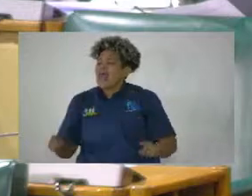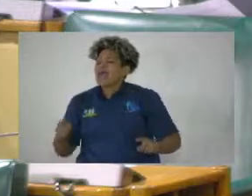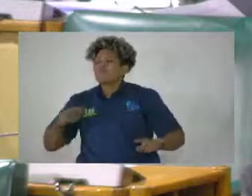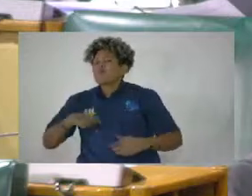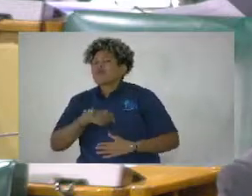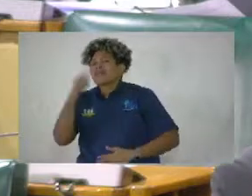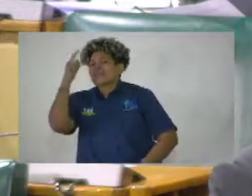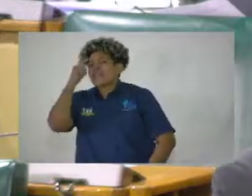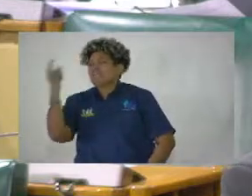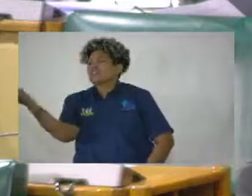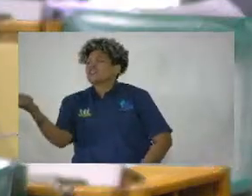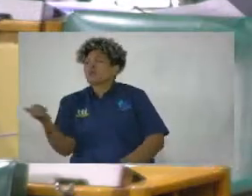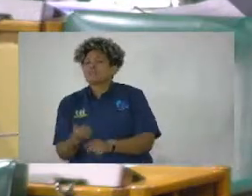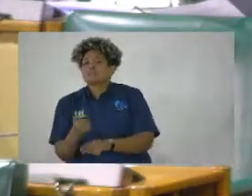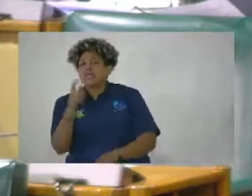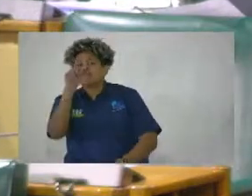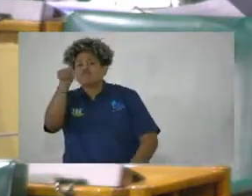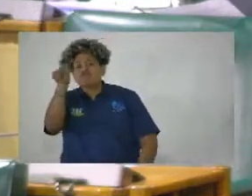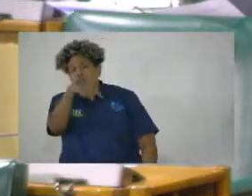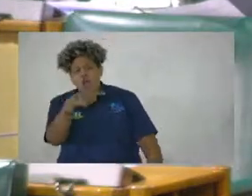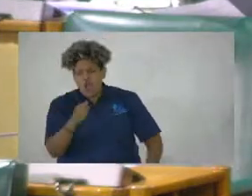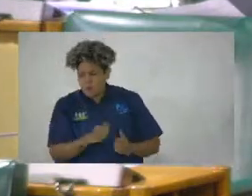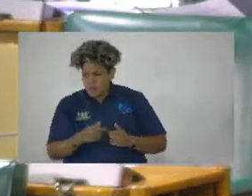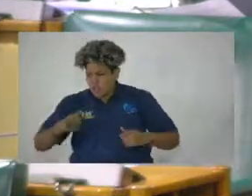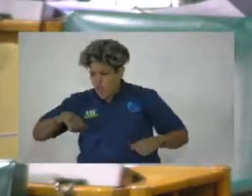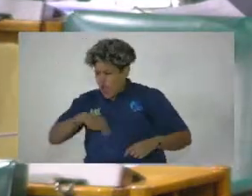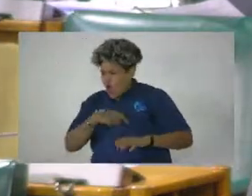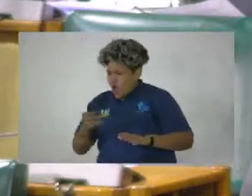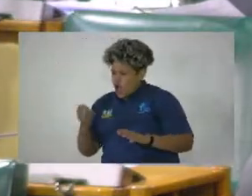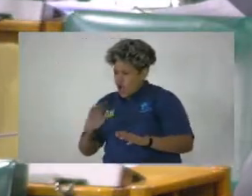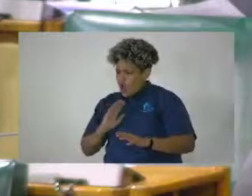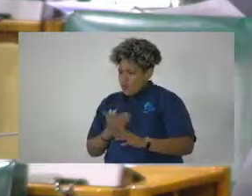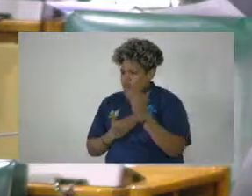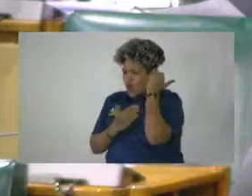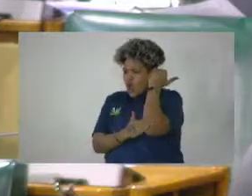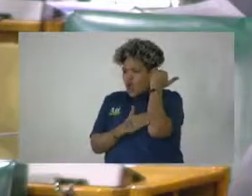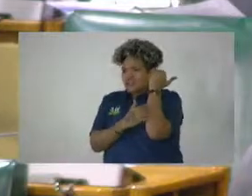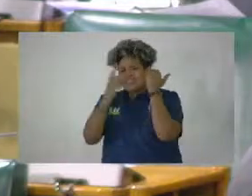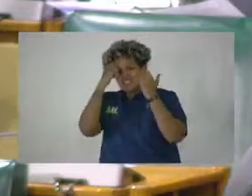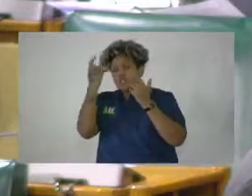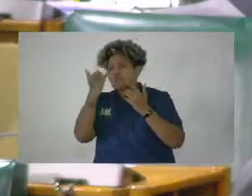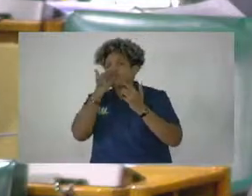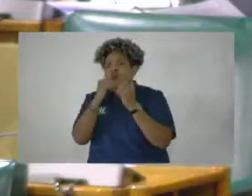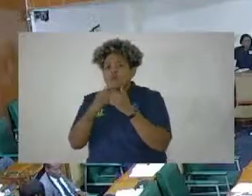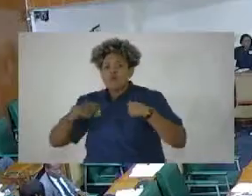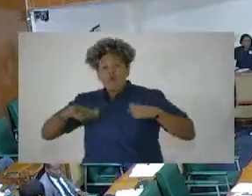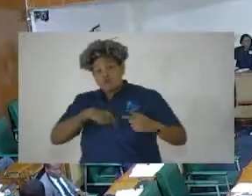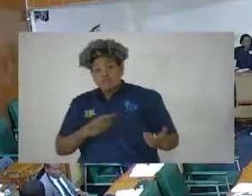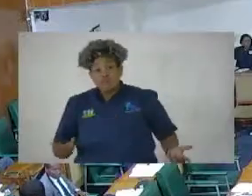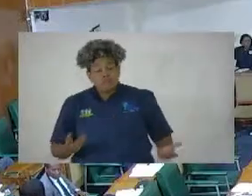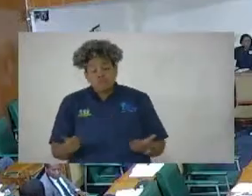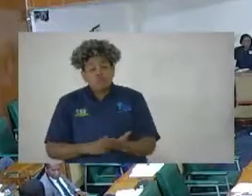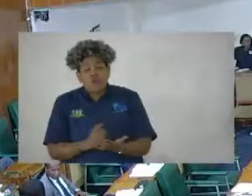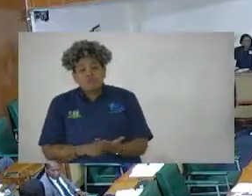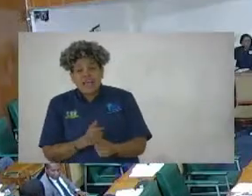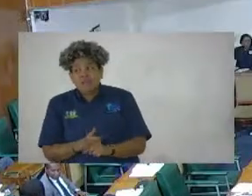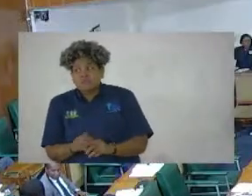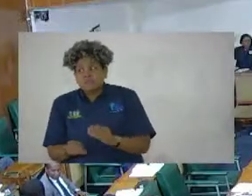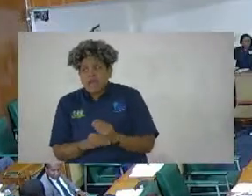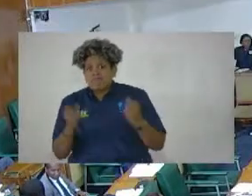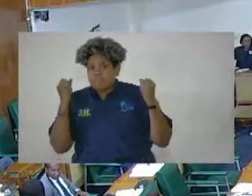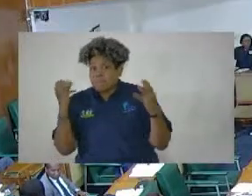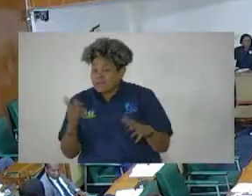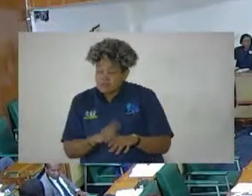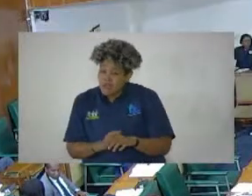think that there is something wrong with us or with our country. And sometimes, many